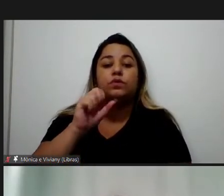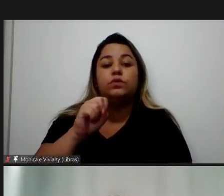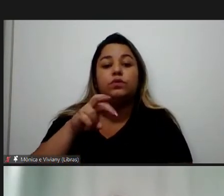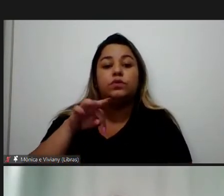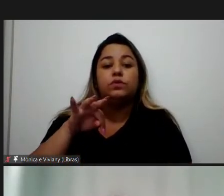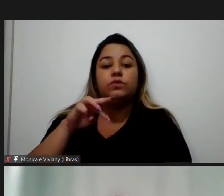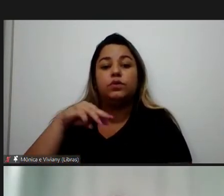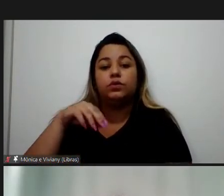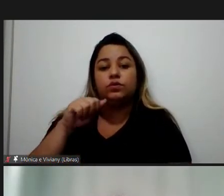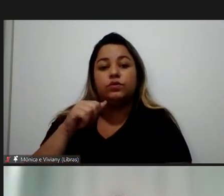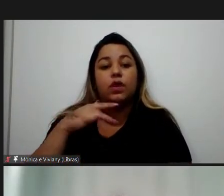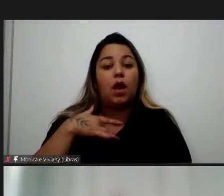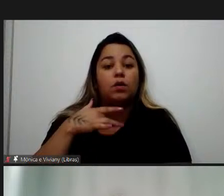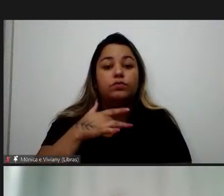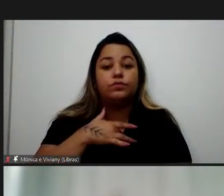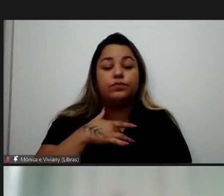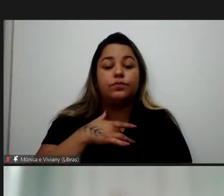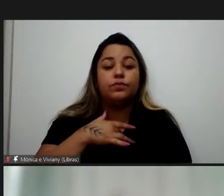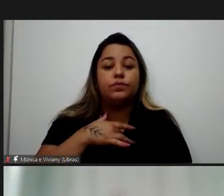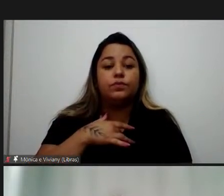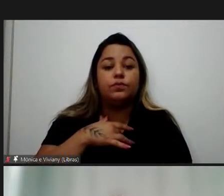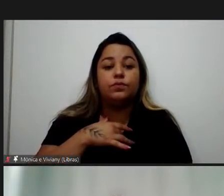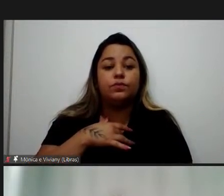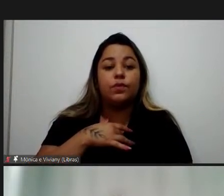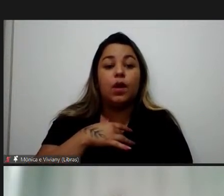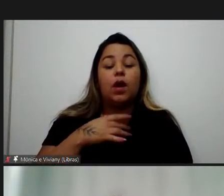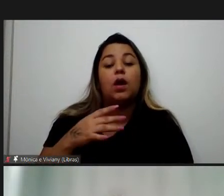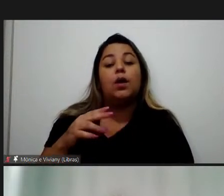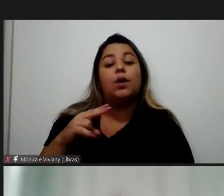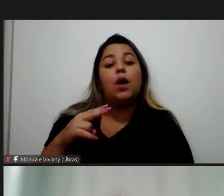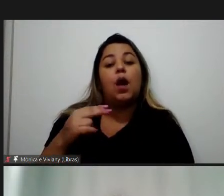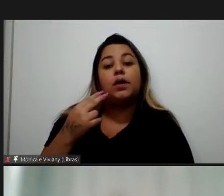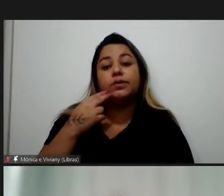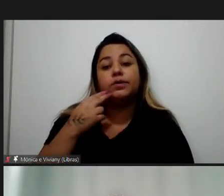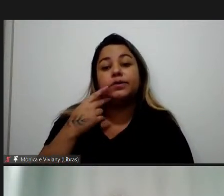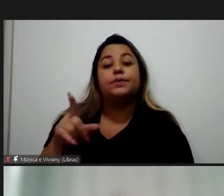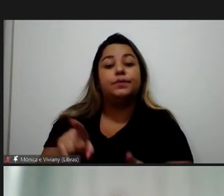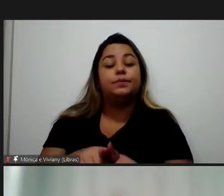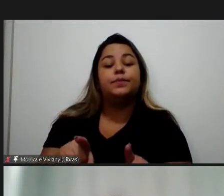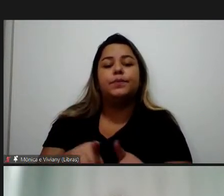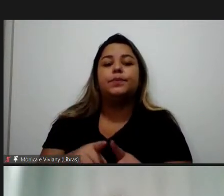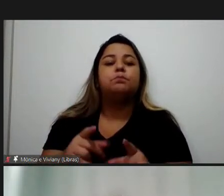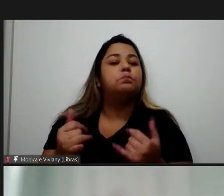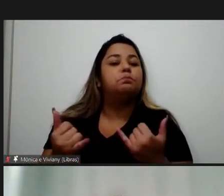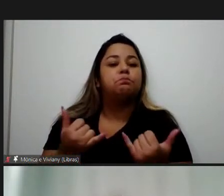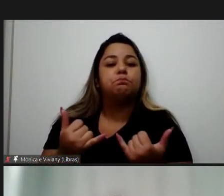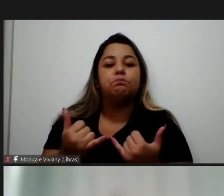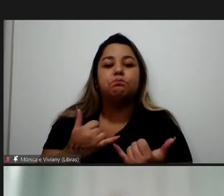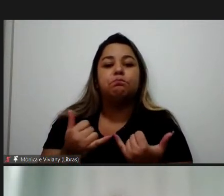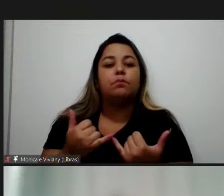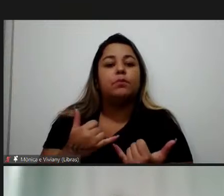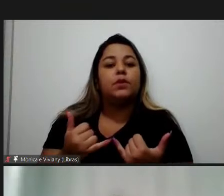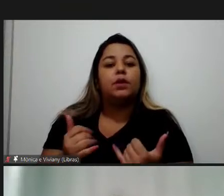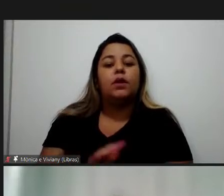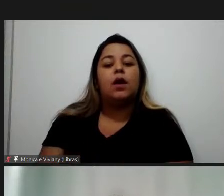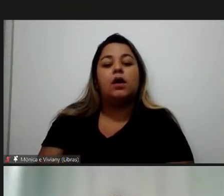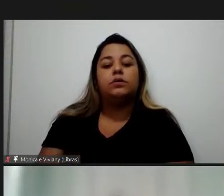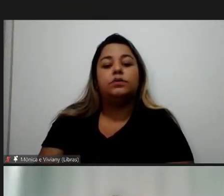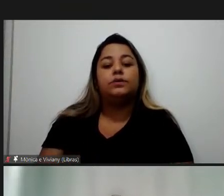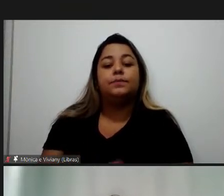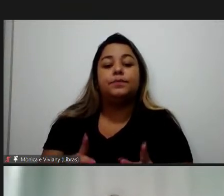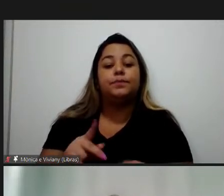one of the pillars. So countries who have good, efficient primary care services usually